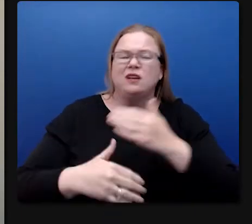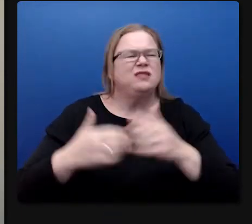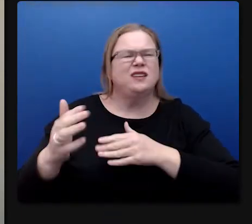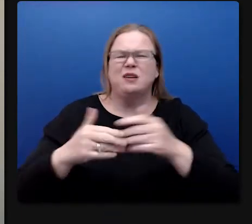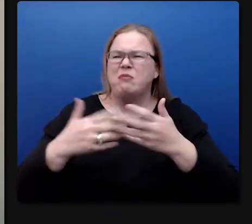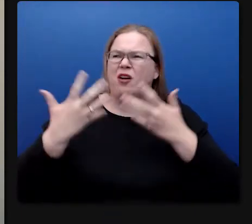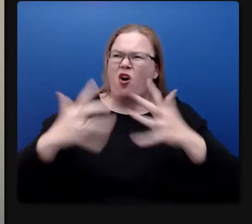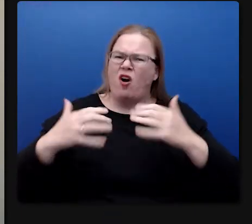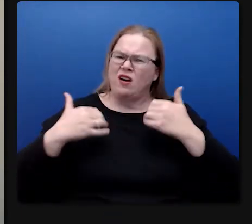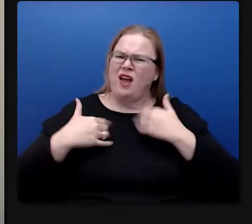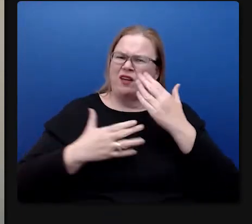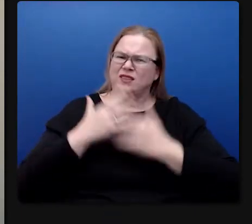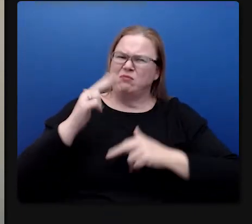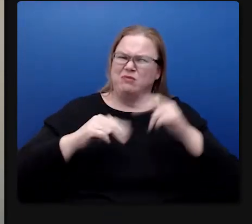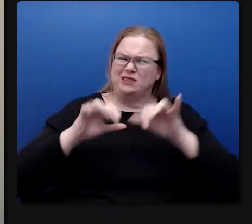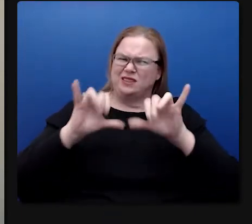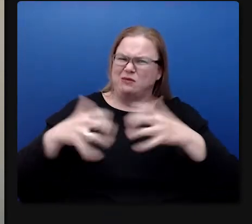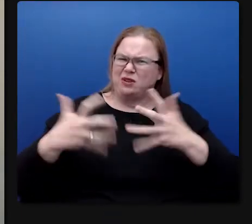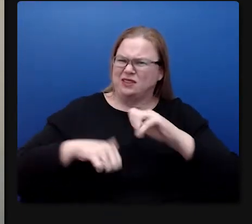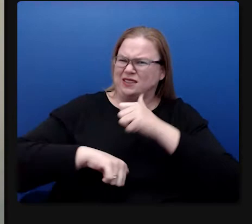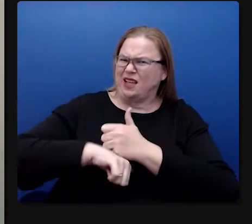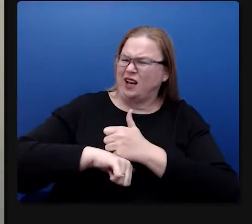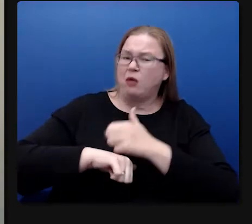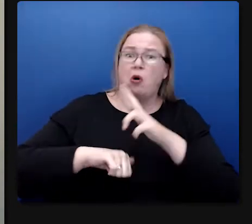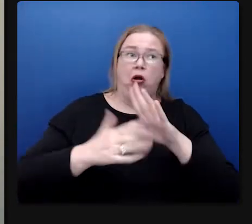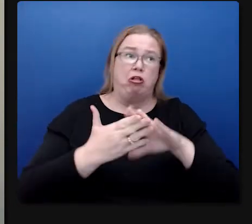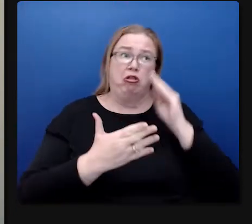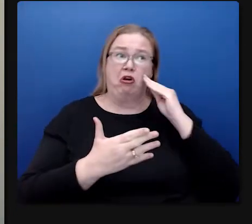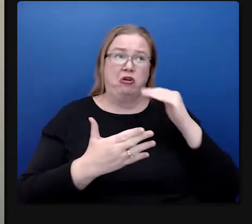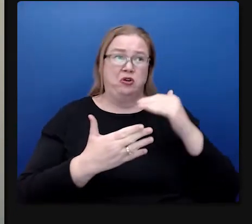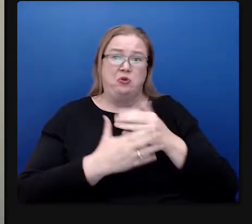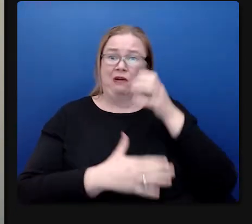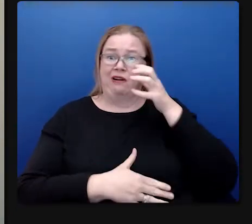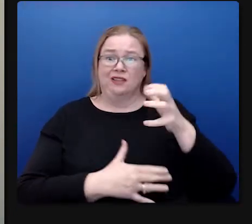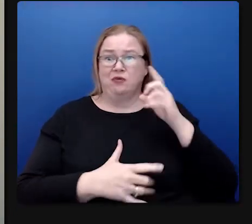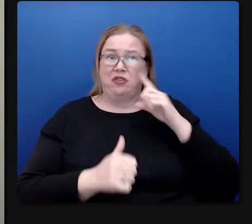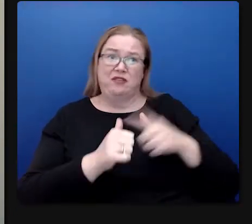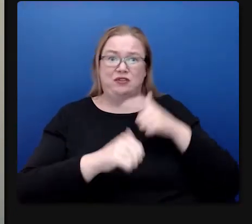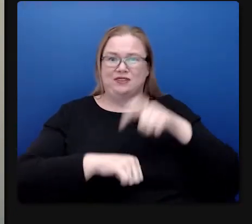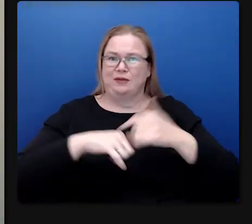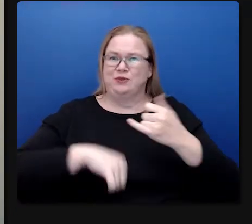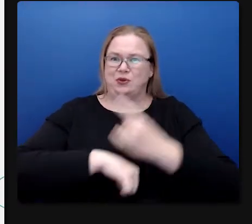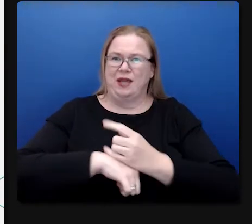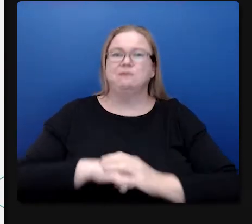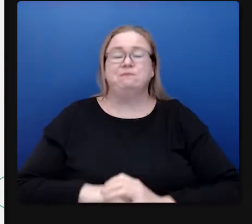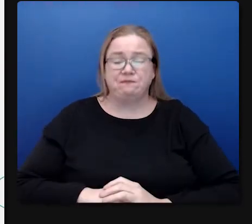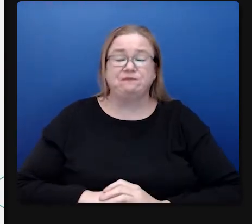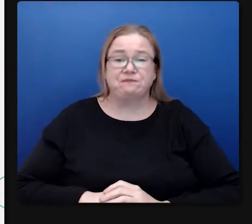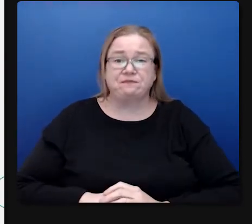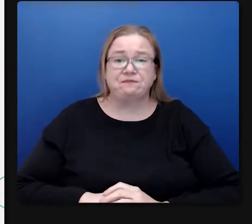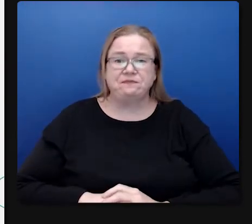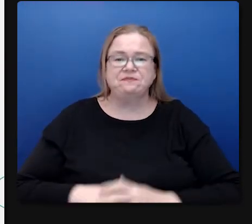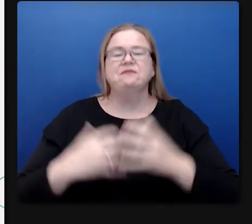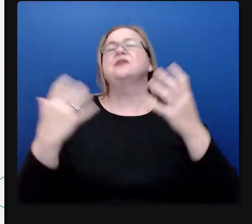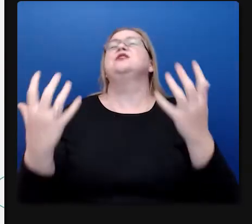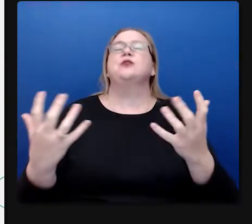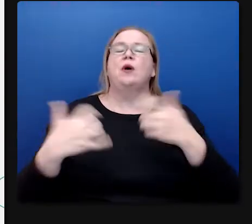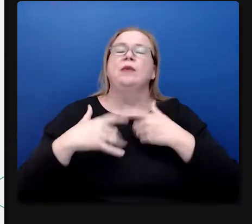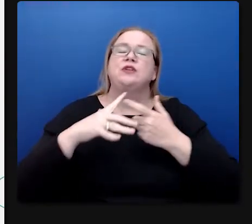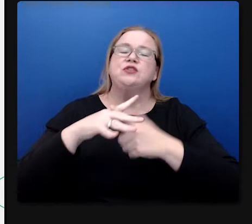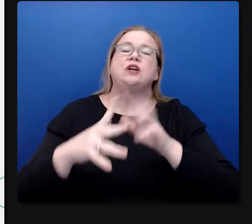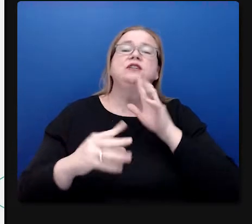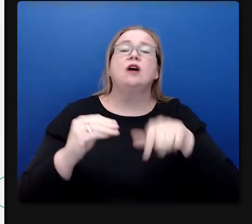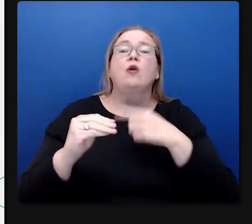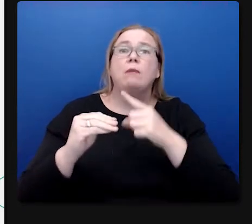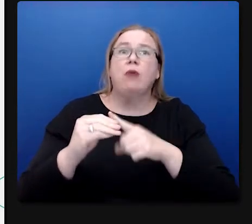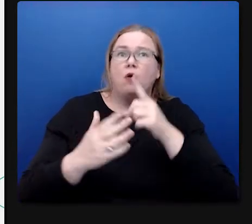whether you already have some sort of build system in place or are just learning about all these concepts for the first time today. So I'm going to start